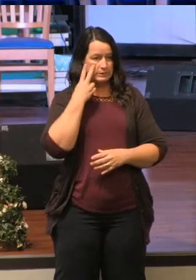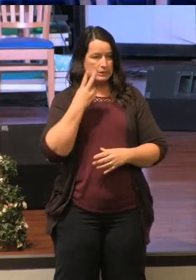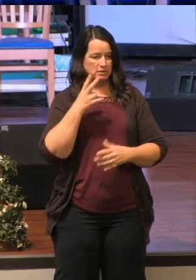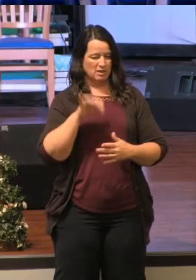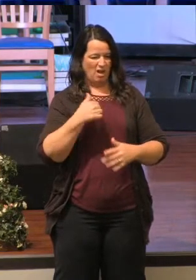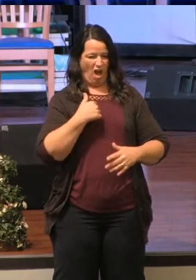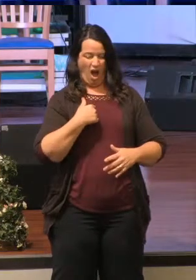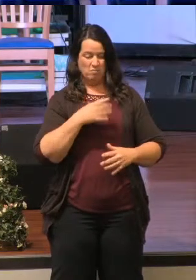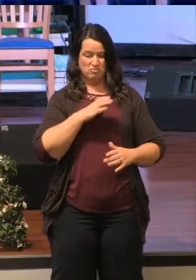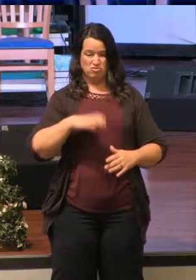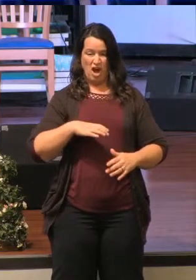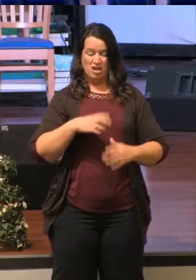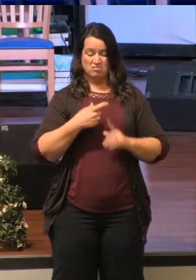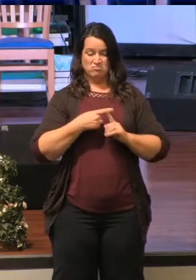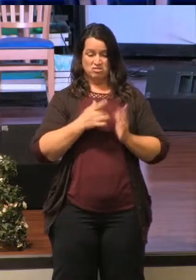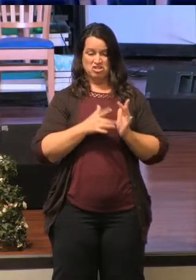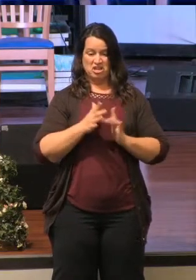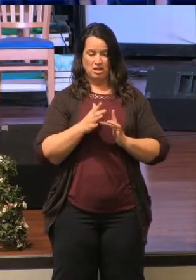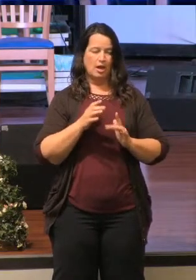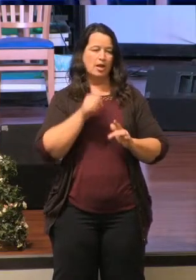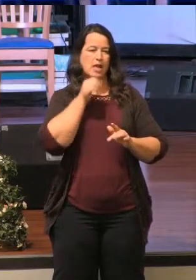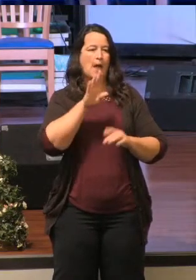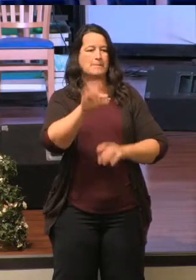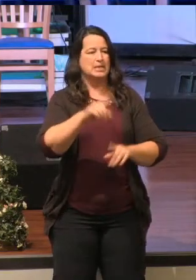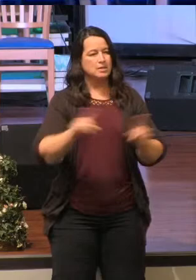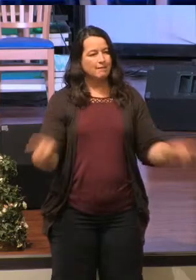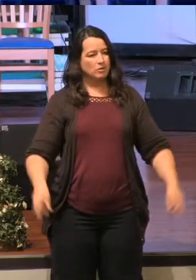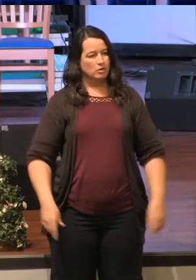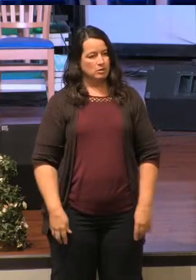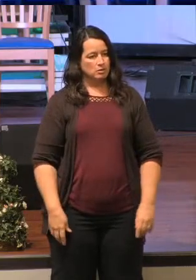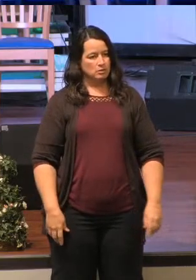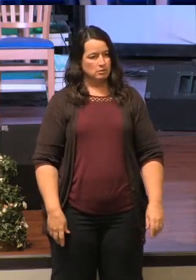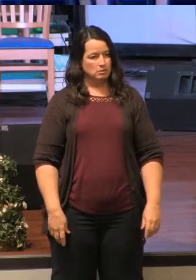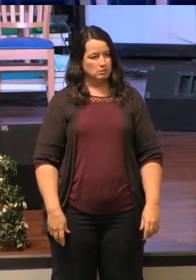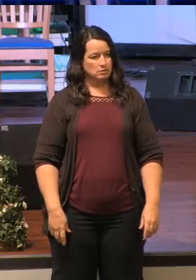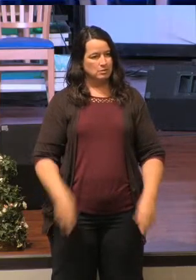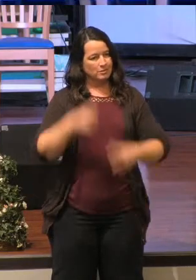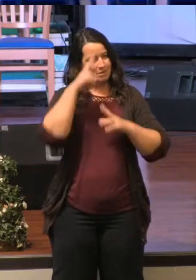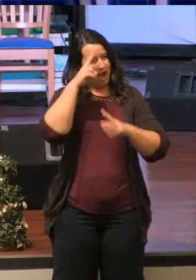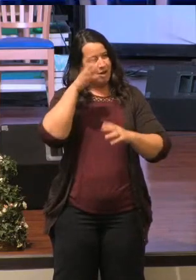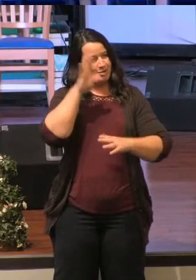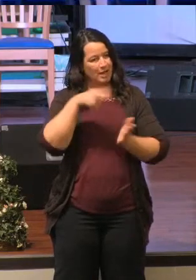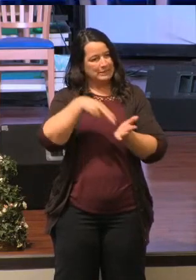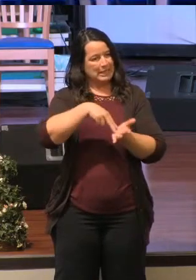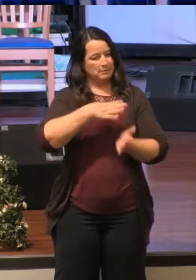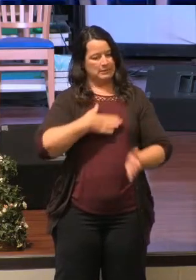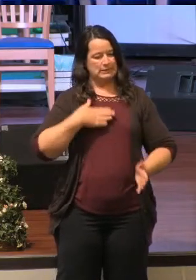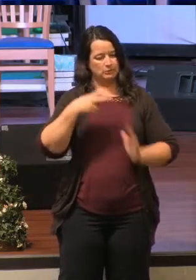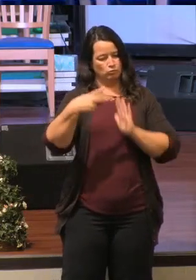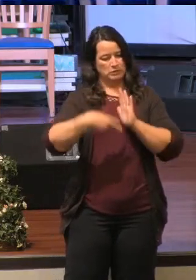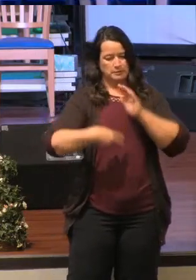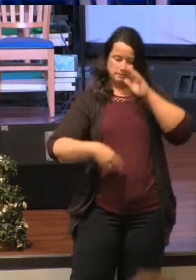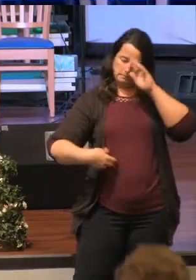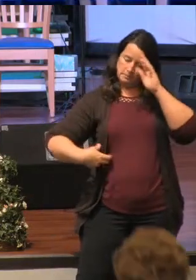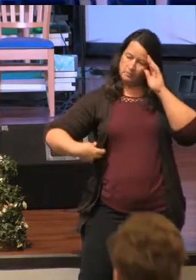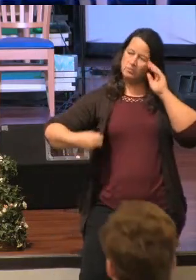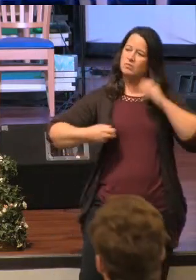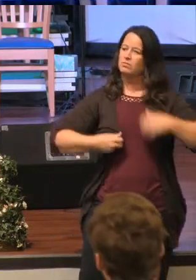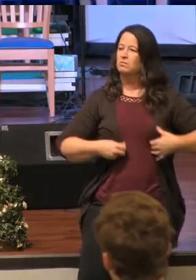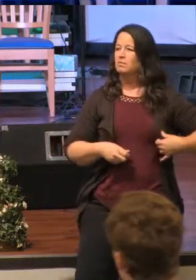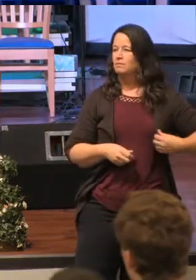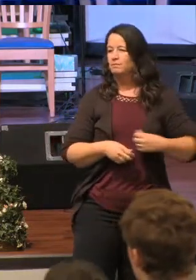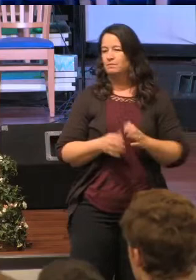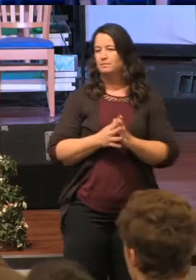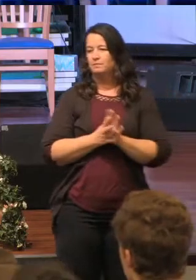Christ and not be different. Stand with me to honor God. 1 John 2, 9. And may I say this,